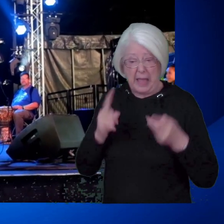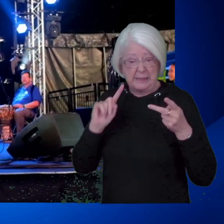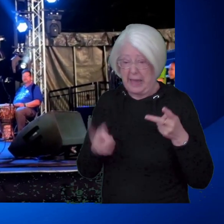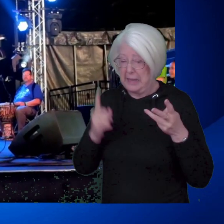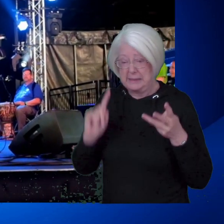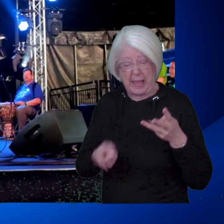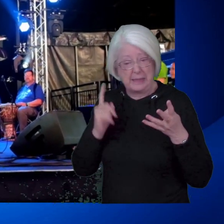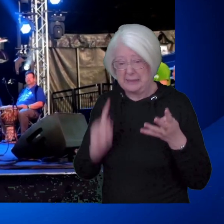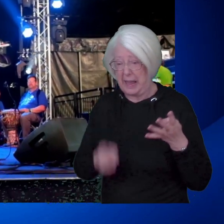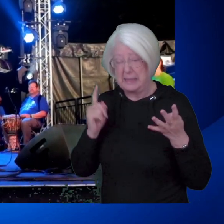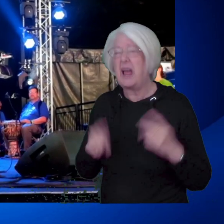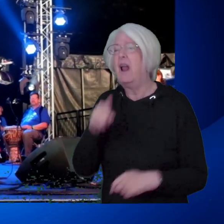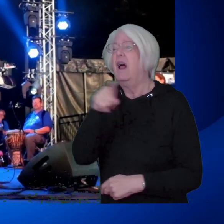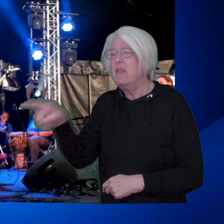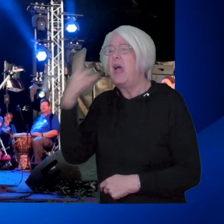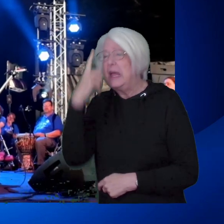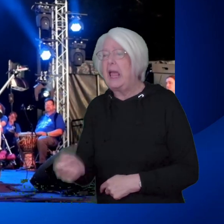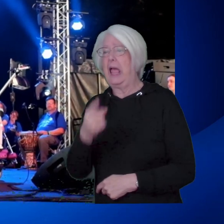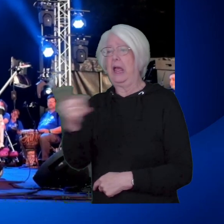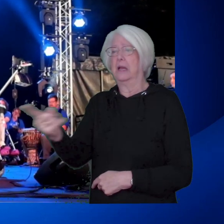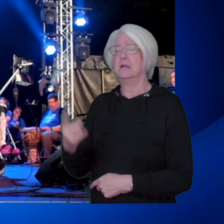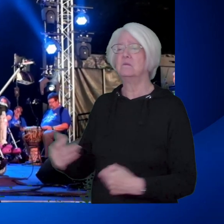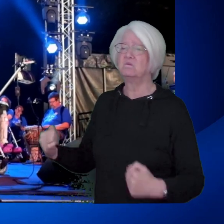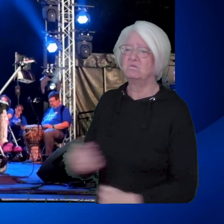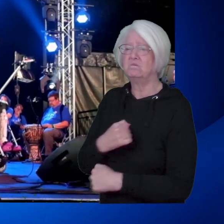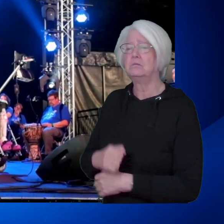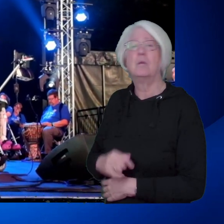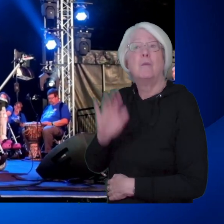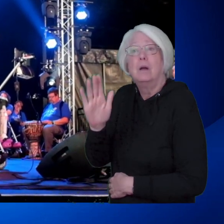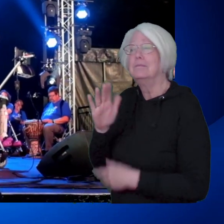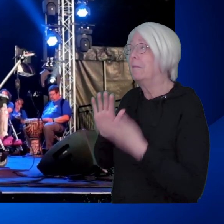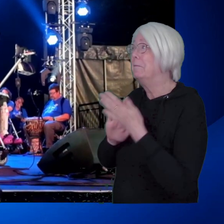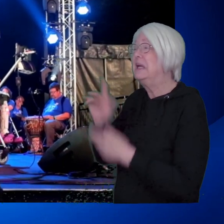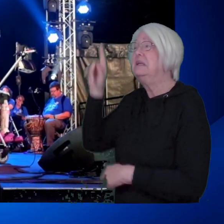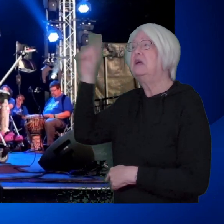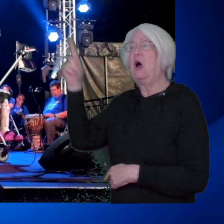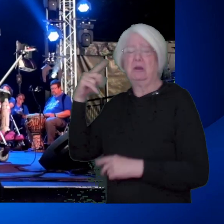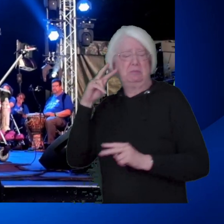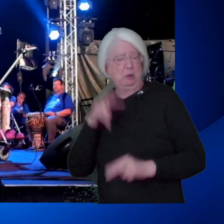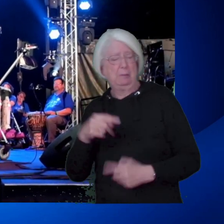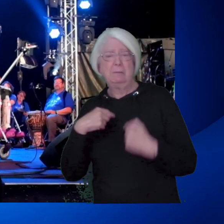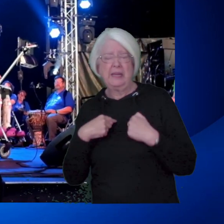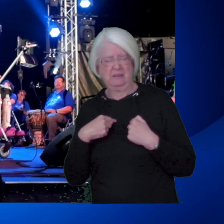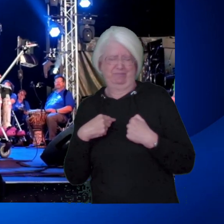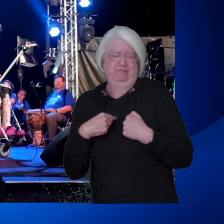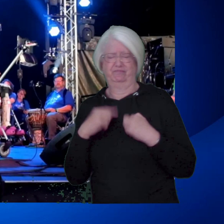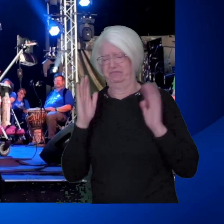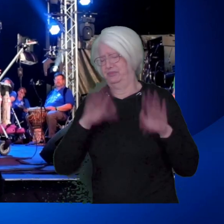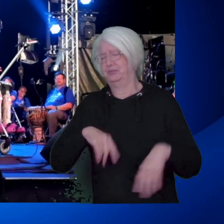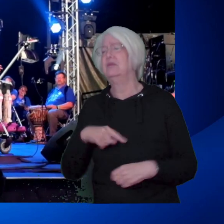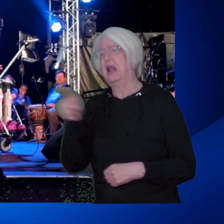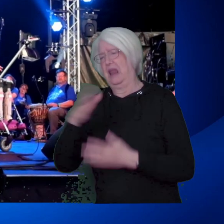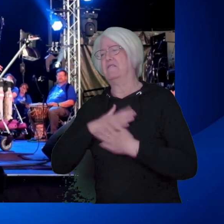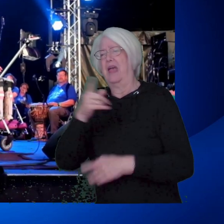the things that everyone else can do, it does not mean that God doesn't love me as much as